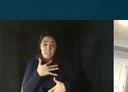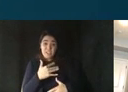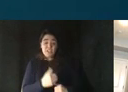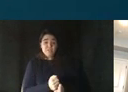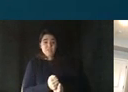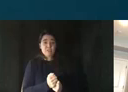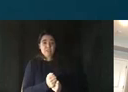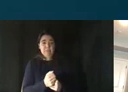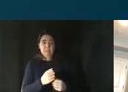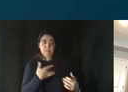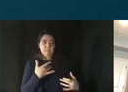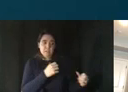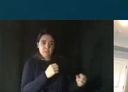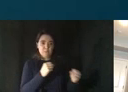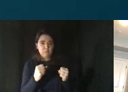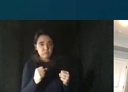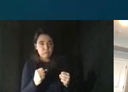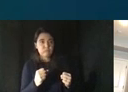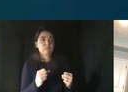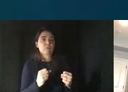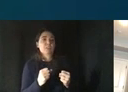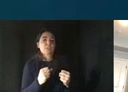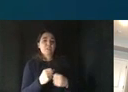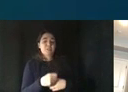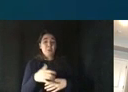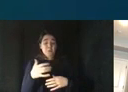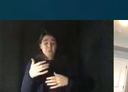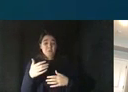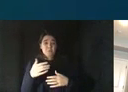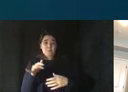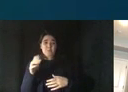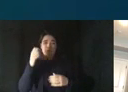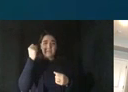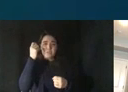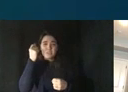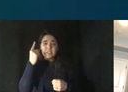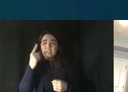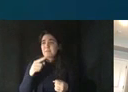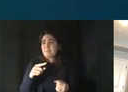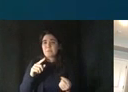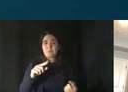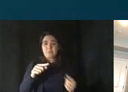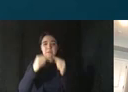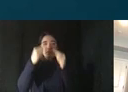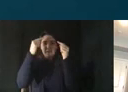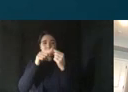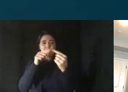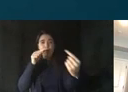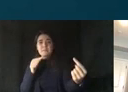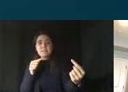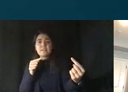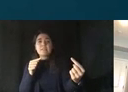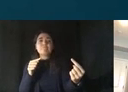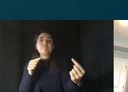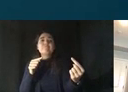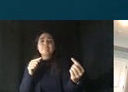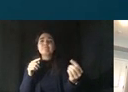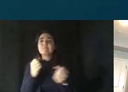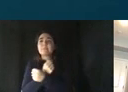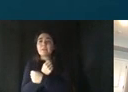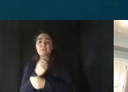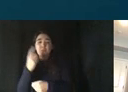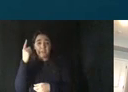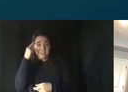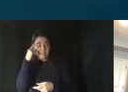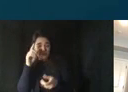the same way. We could do the same thing the other way around. And that's what I think is important when it comes to